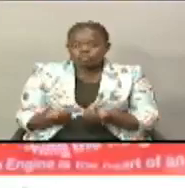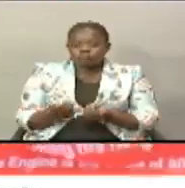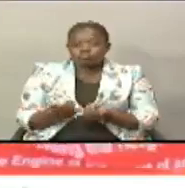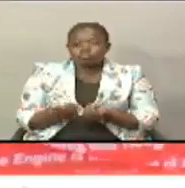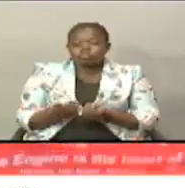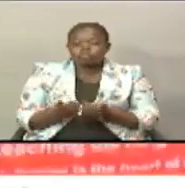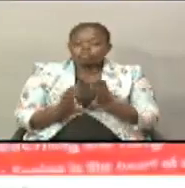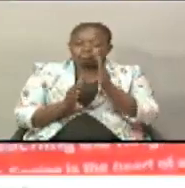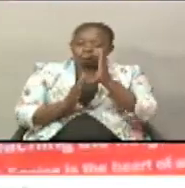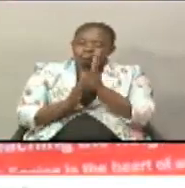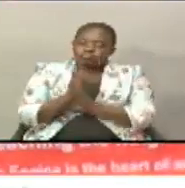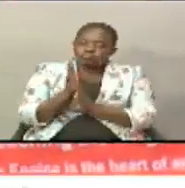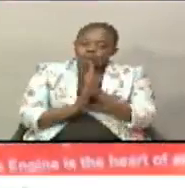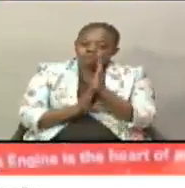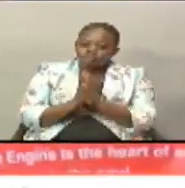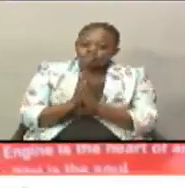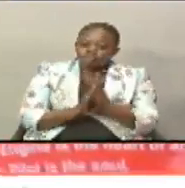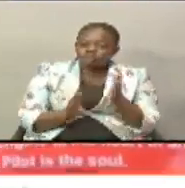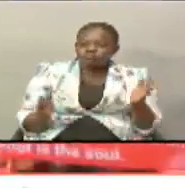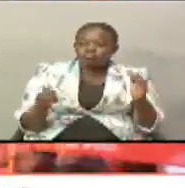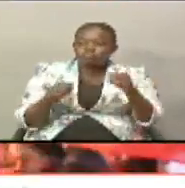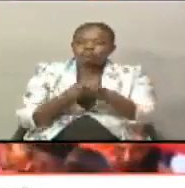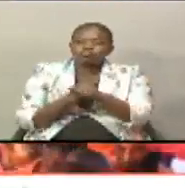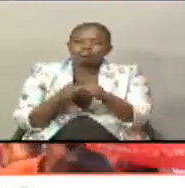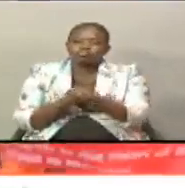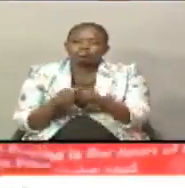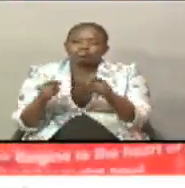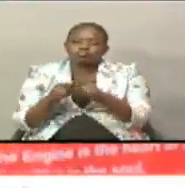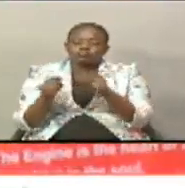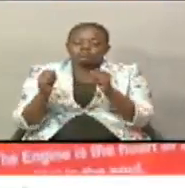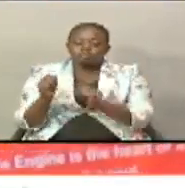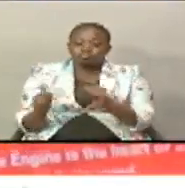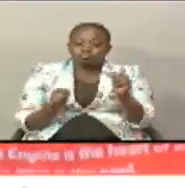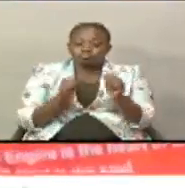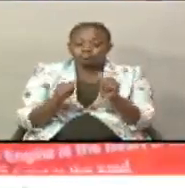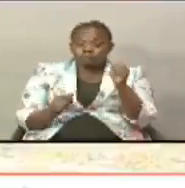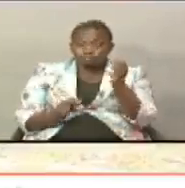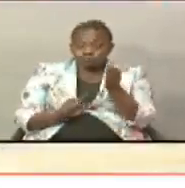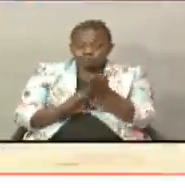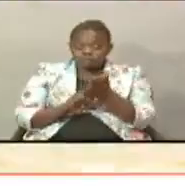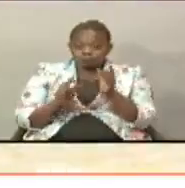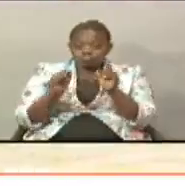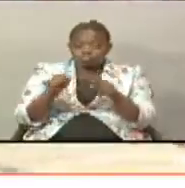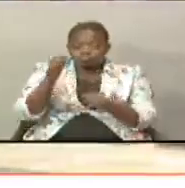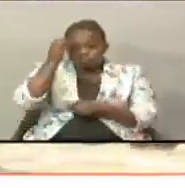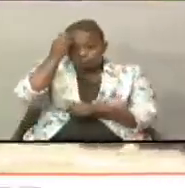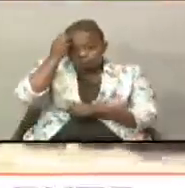that vigor, that much support, the strength that you have used today.